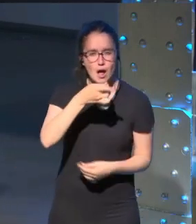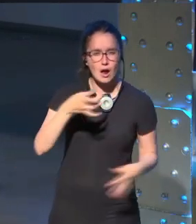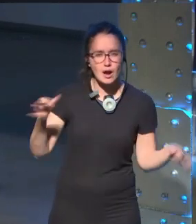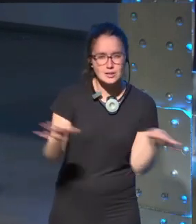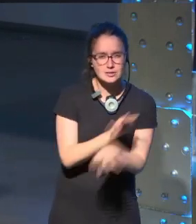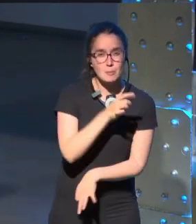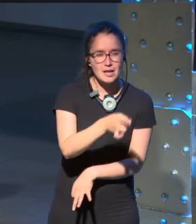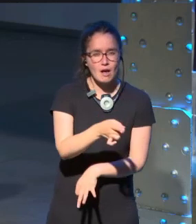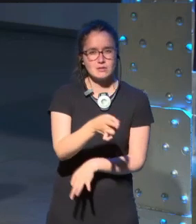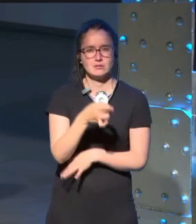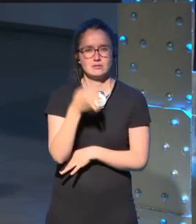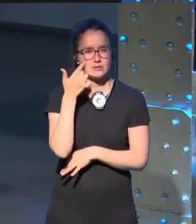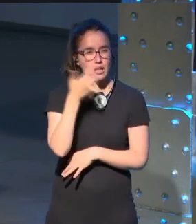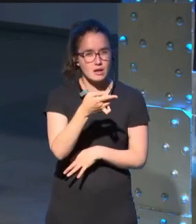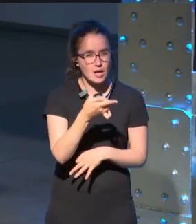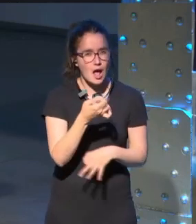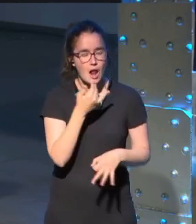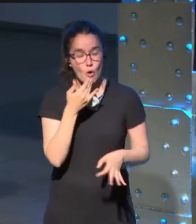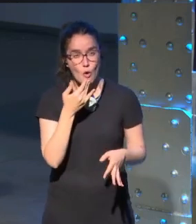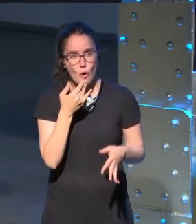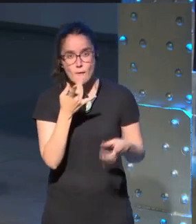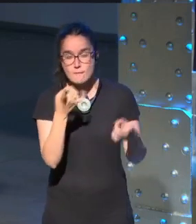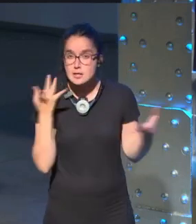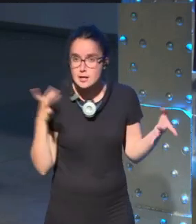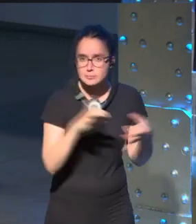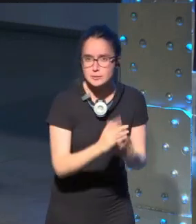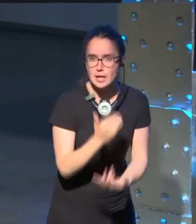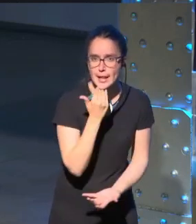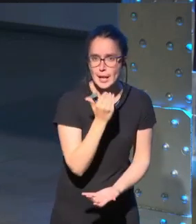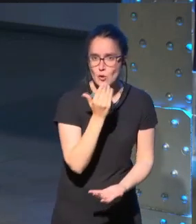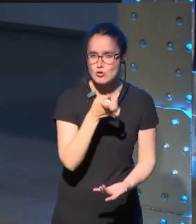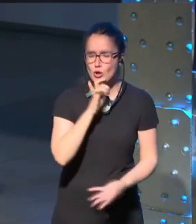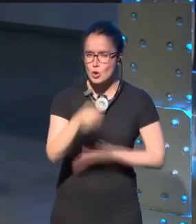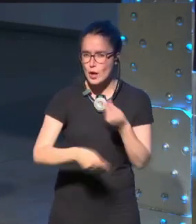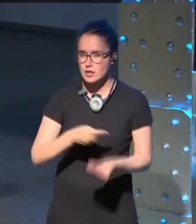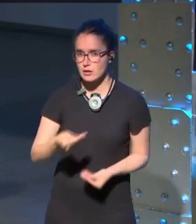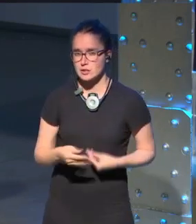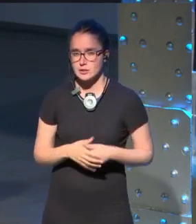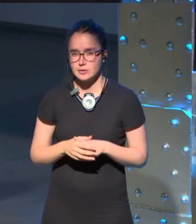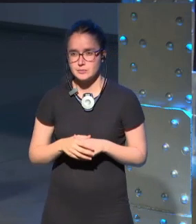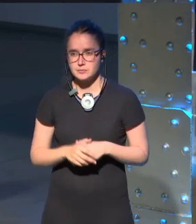that your readers don't point things, makes mistakes out to you?